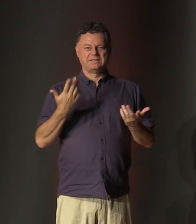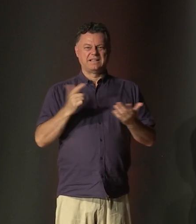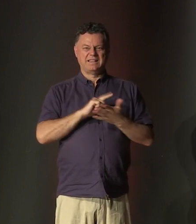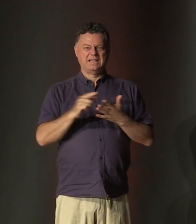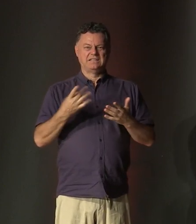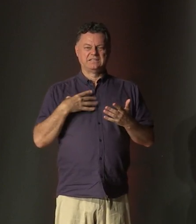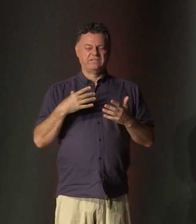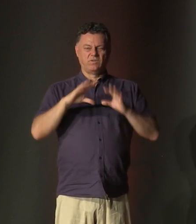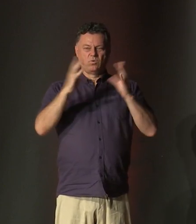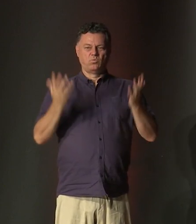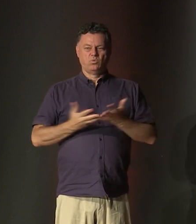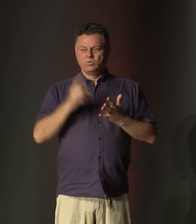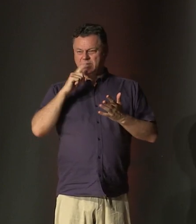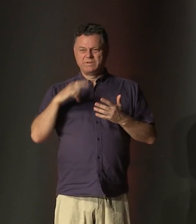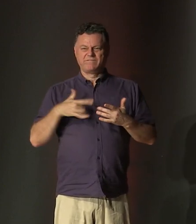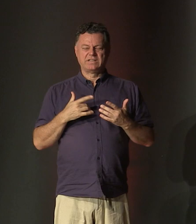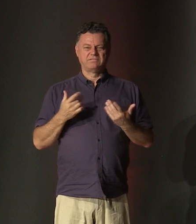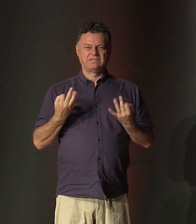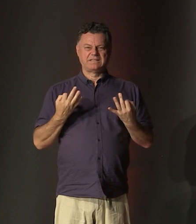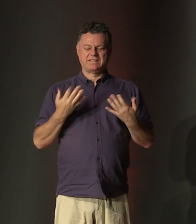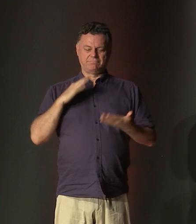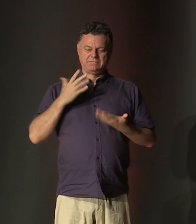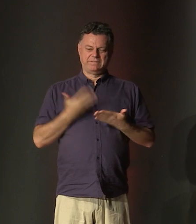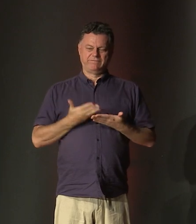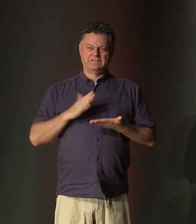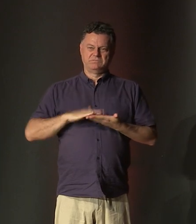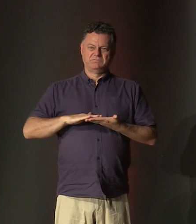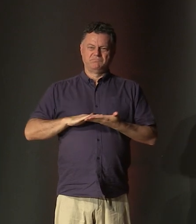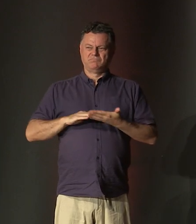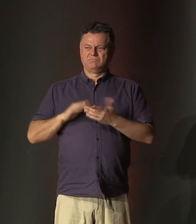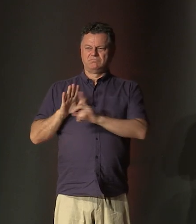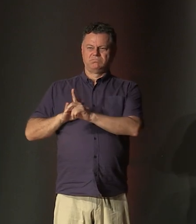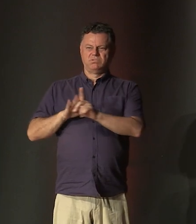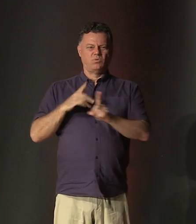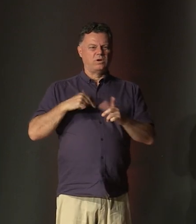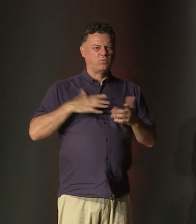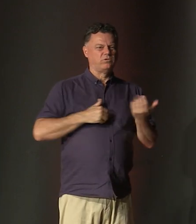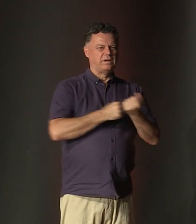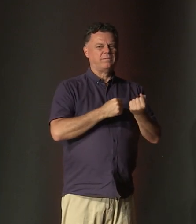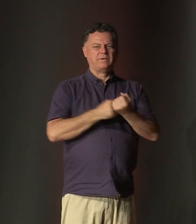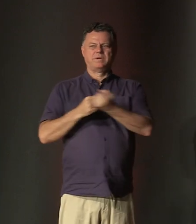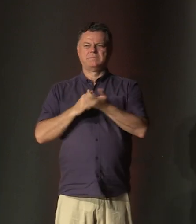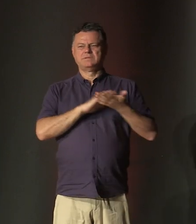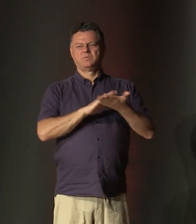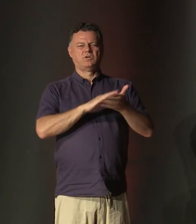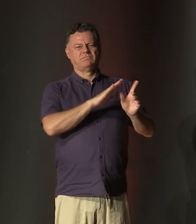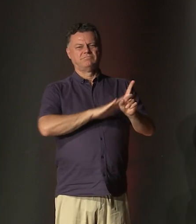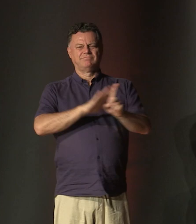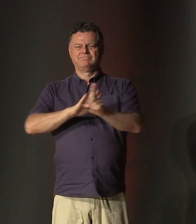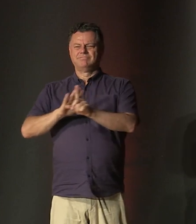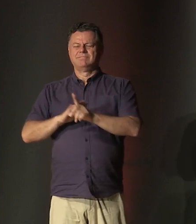anyone. We want our compassion to be sustainable. We want to keep helping others. So we need